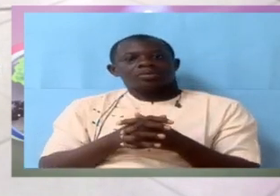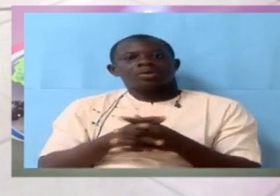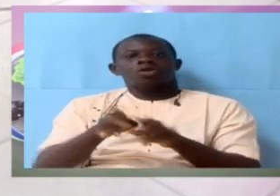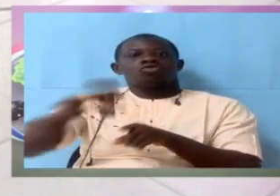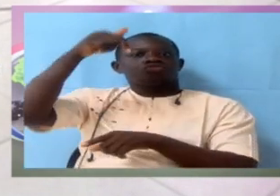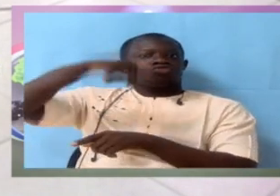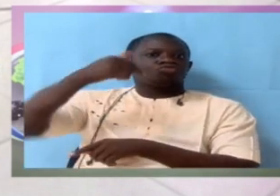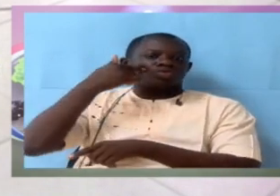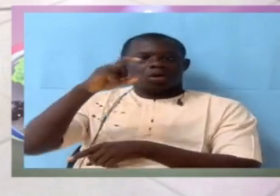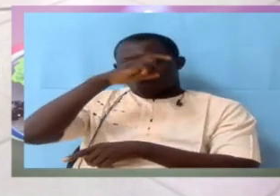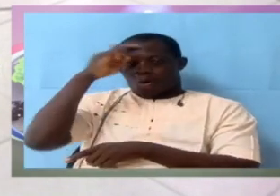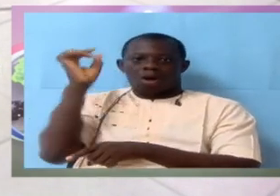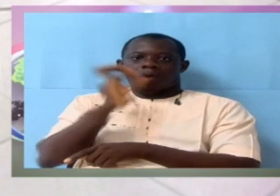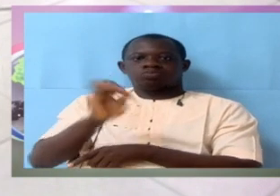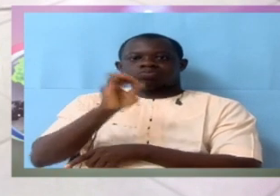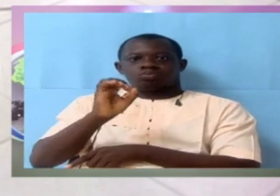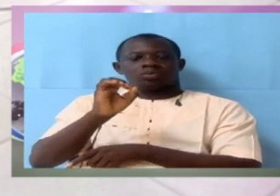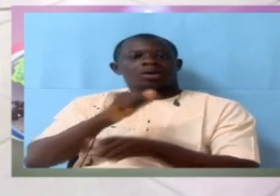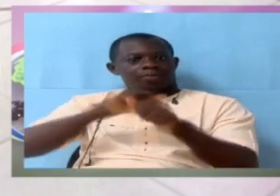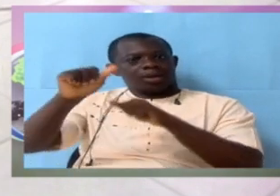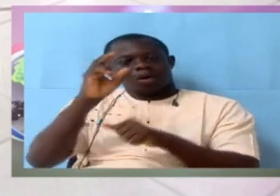today we are not working, but you will go.